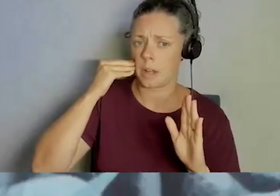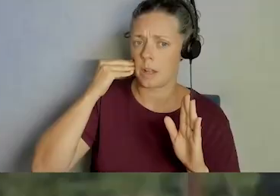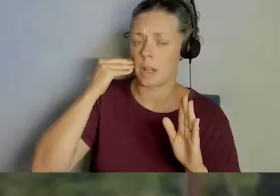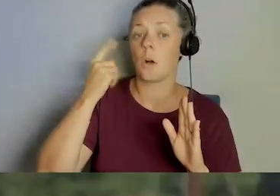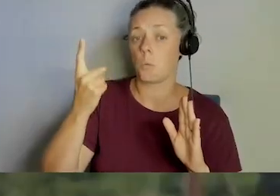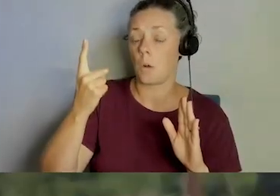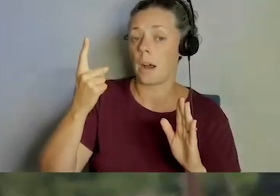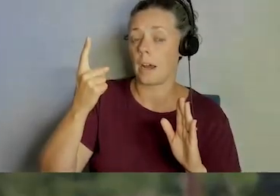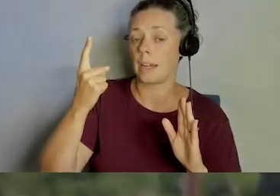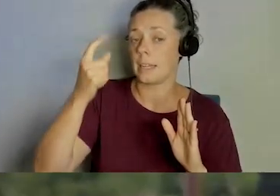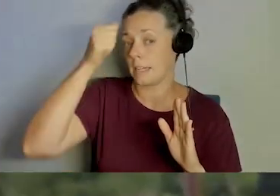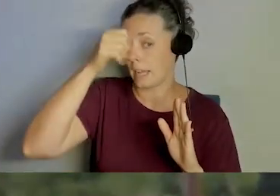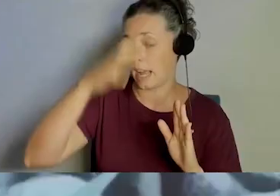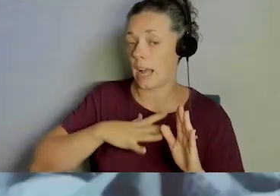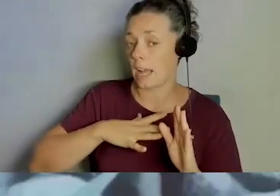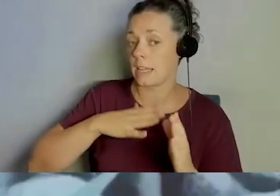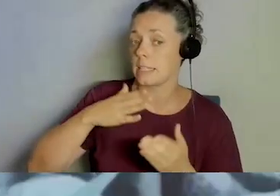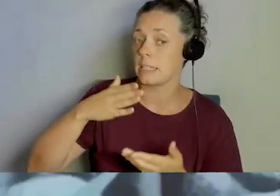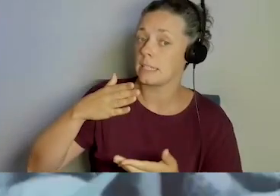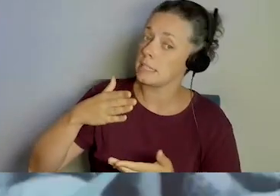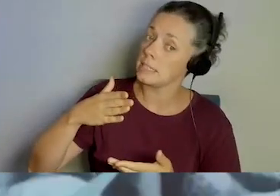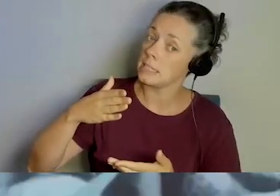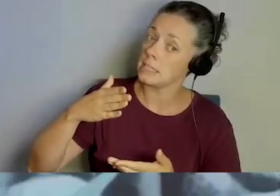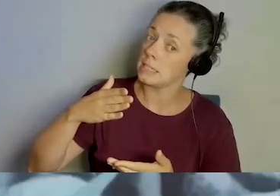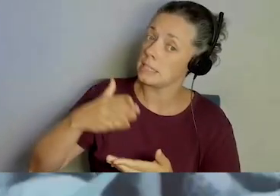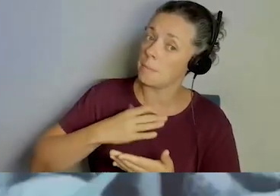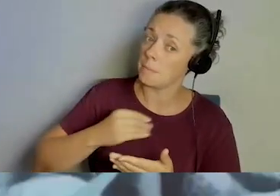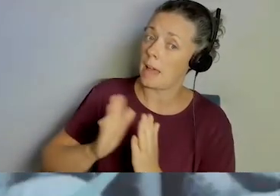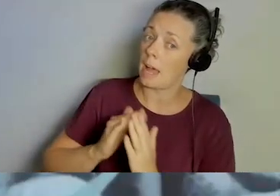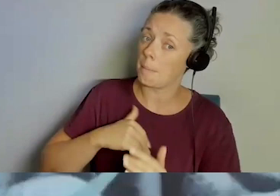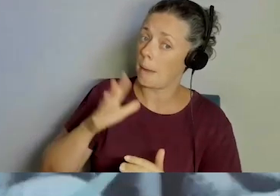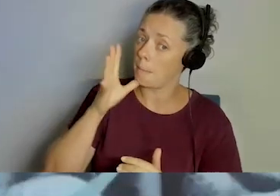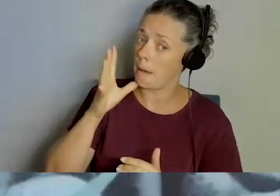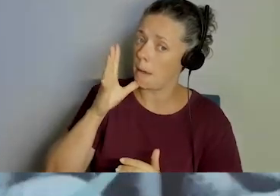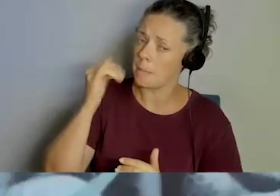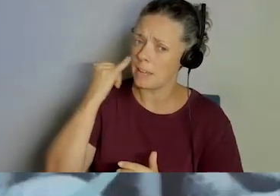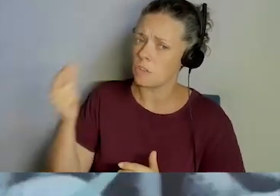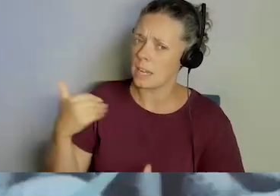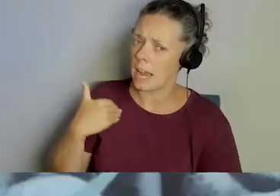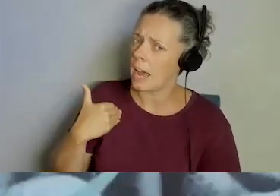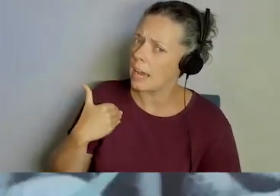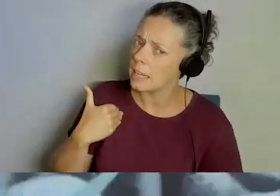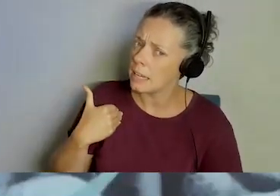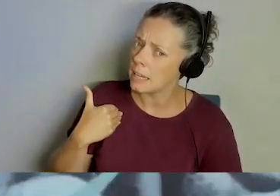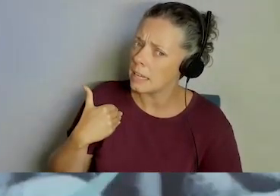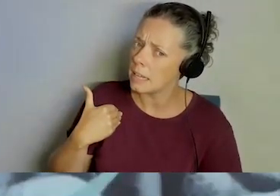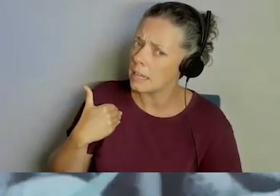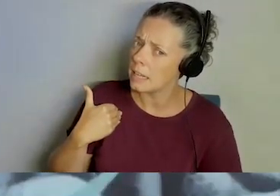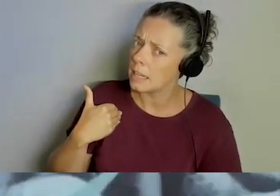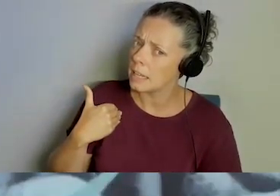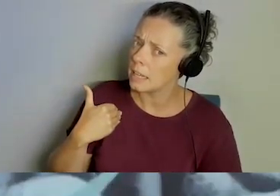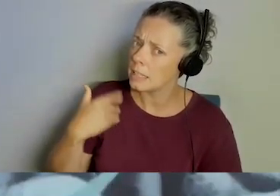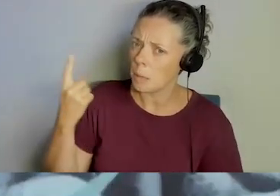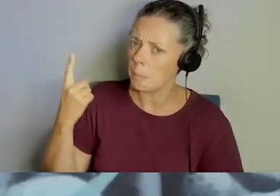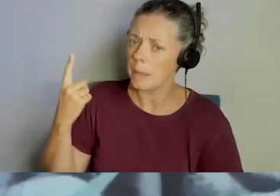stopped in his white truck, I remember. He asked my mom if we had ID, and my mom didn't understand what he was saying, so she just said, yes, we